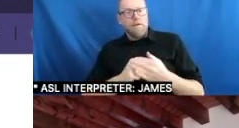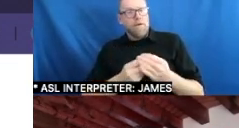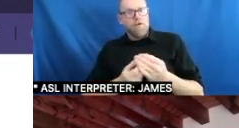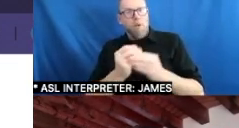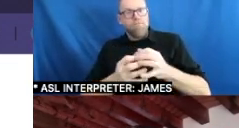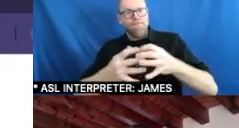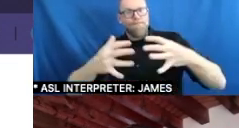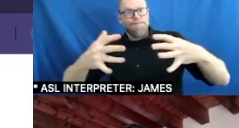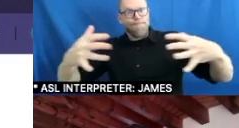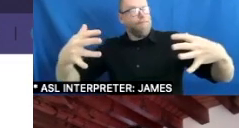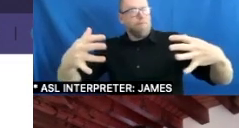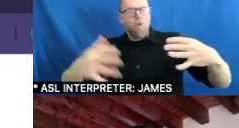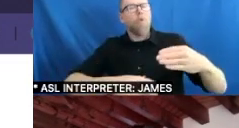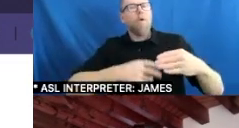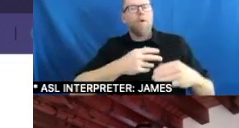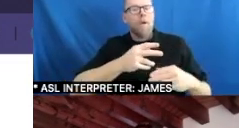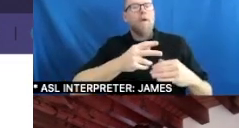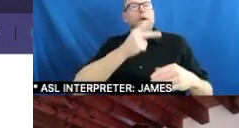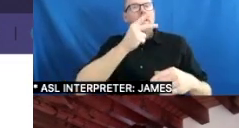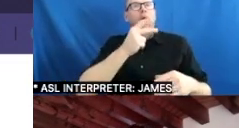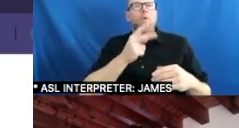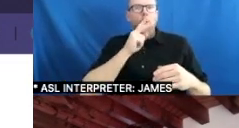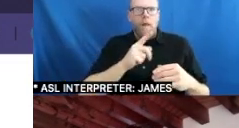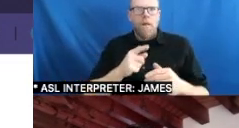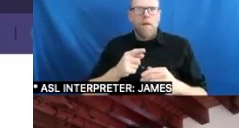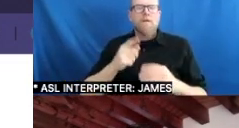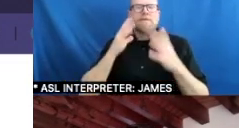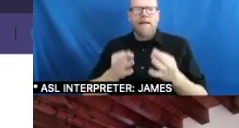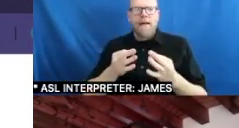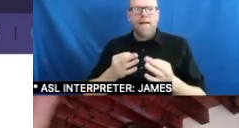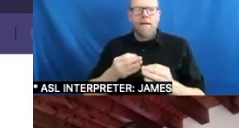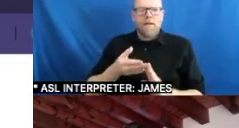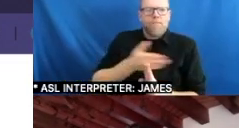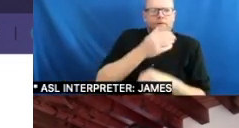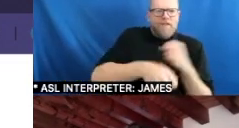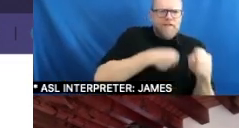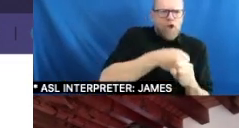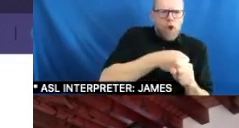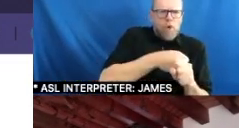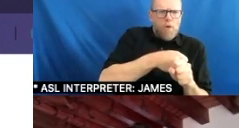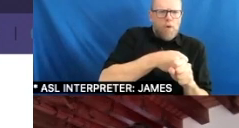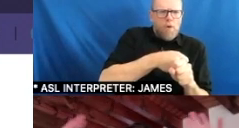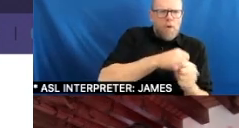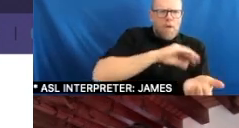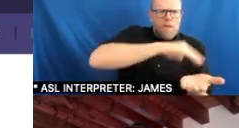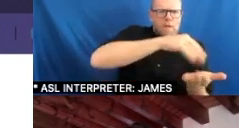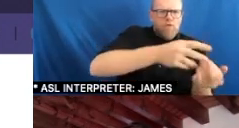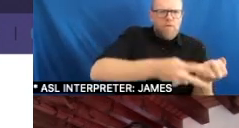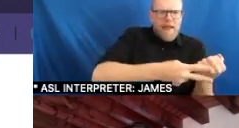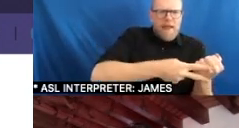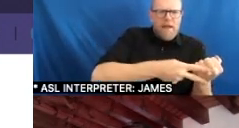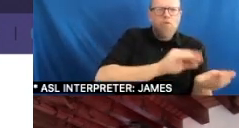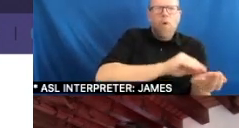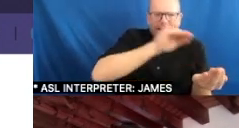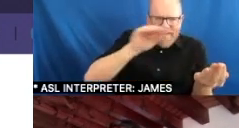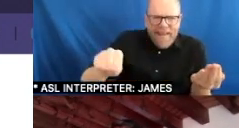the patronage, we're going to pay out the previous year's patronage dividend the following year. So to make sure that that